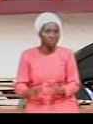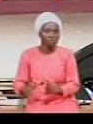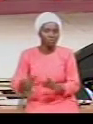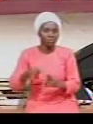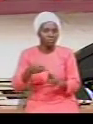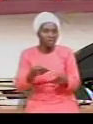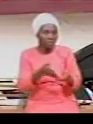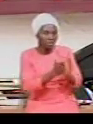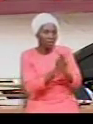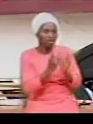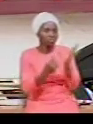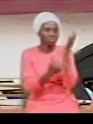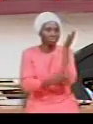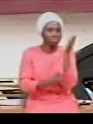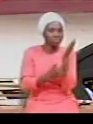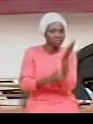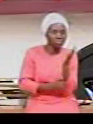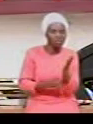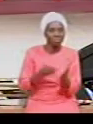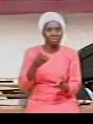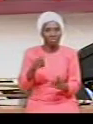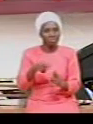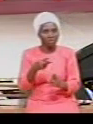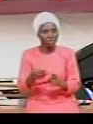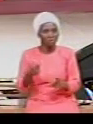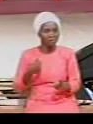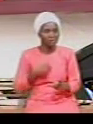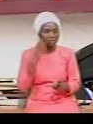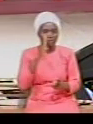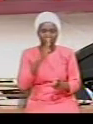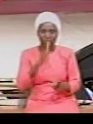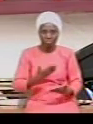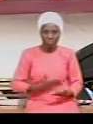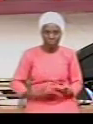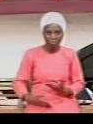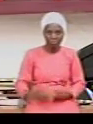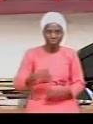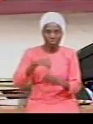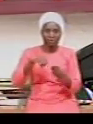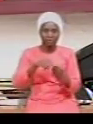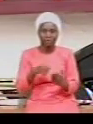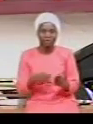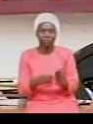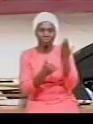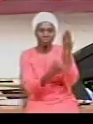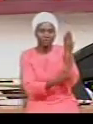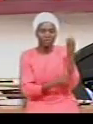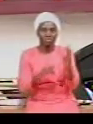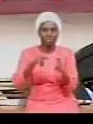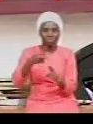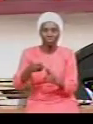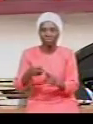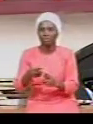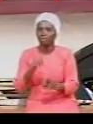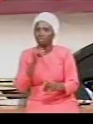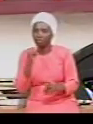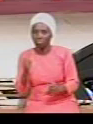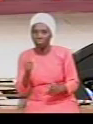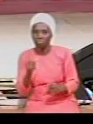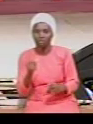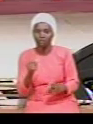country whether we should be born in this country or not. On that, that's not in our